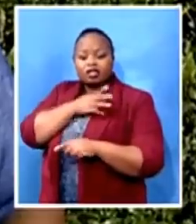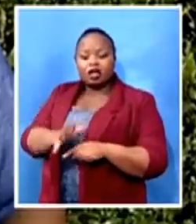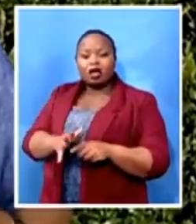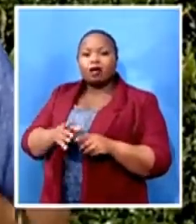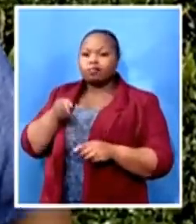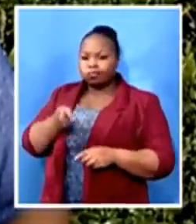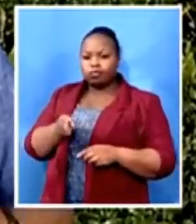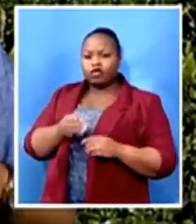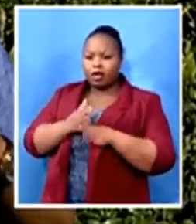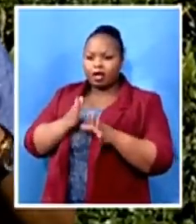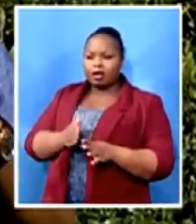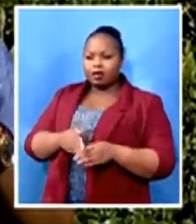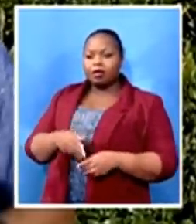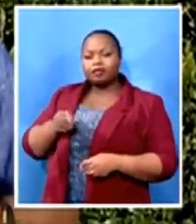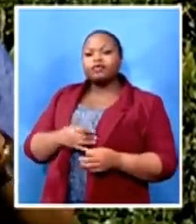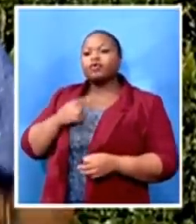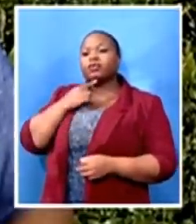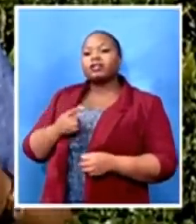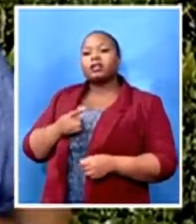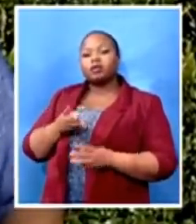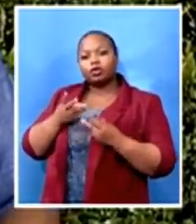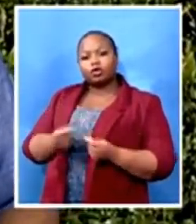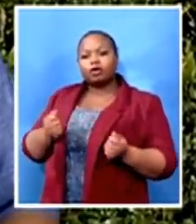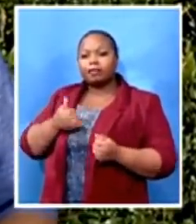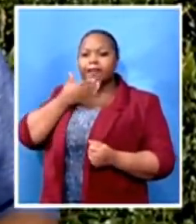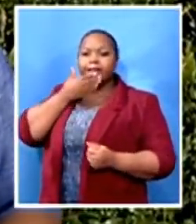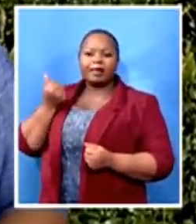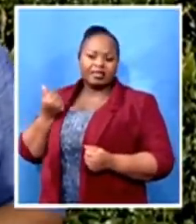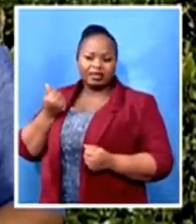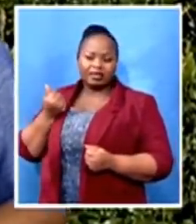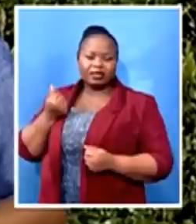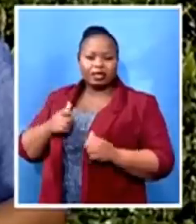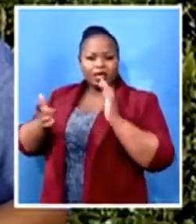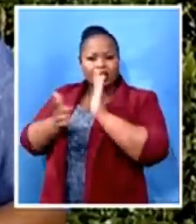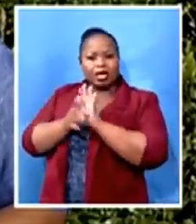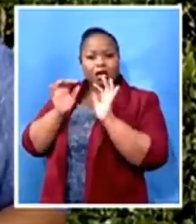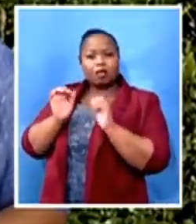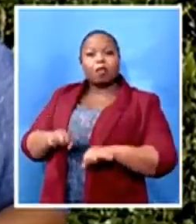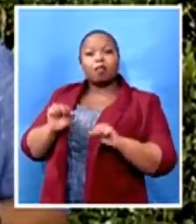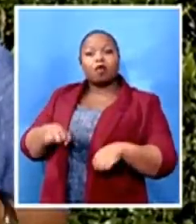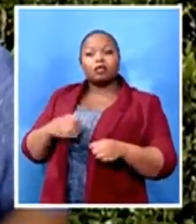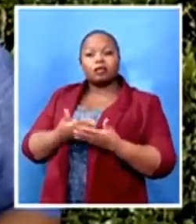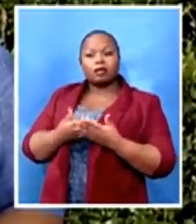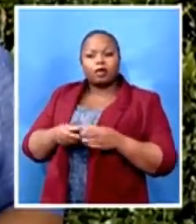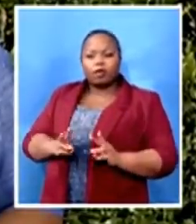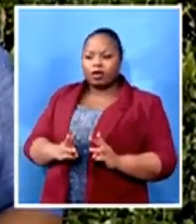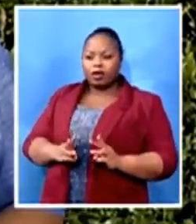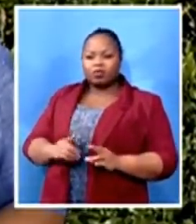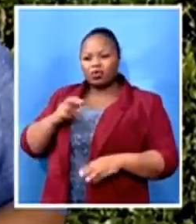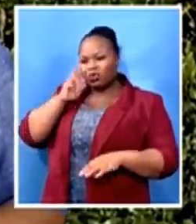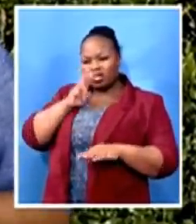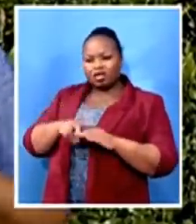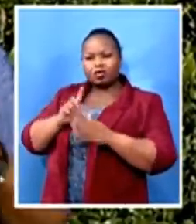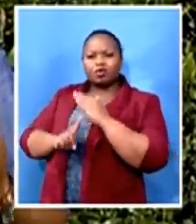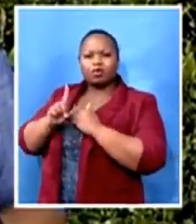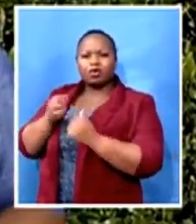sorted in the best legally possible manner that we can? We don't have to go to court to trouble judges about